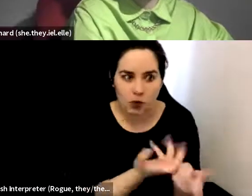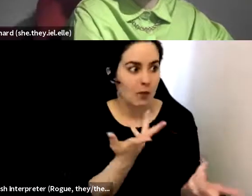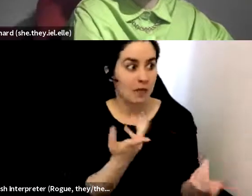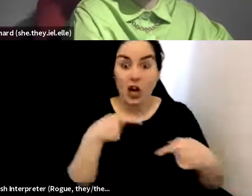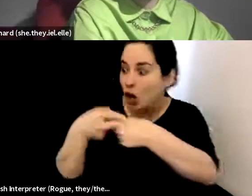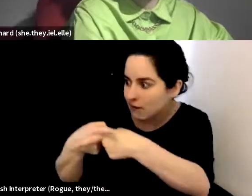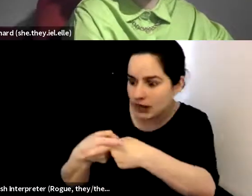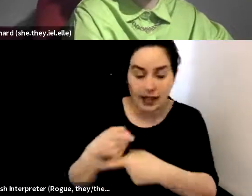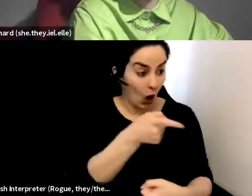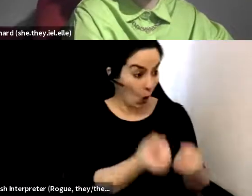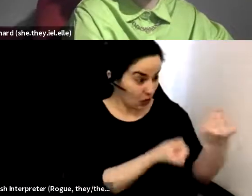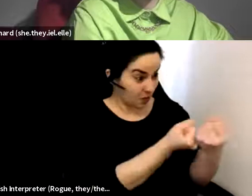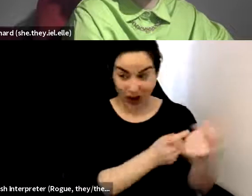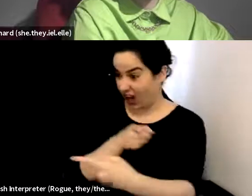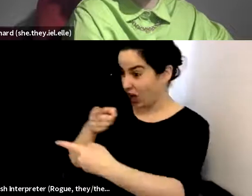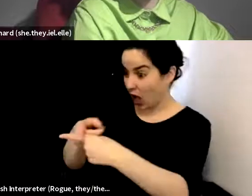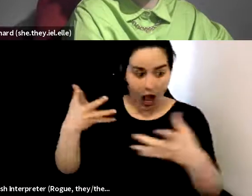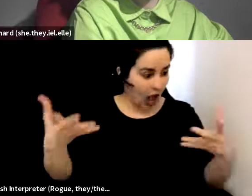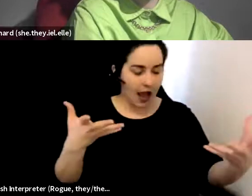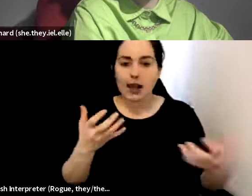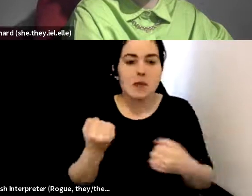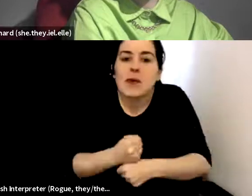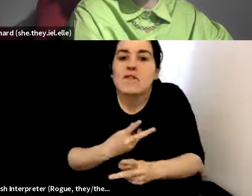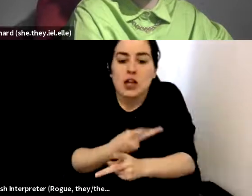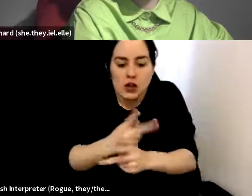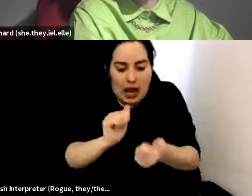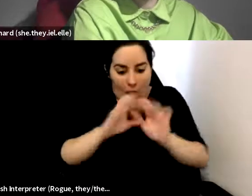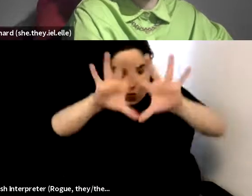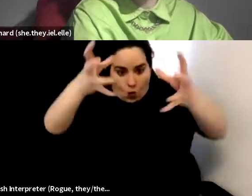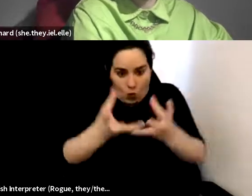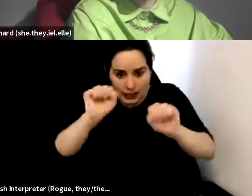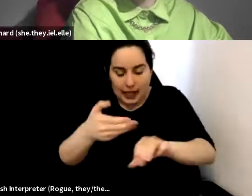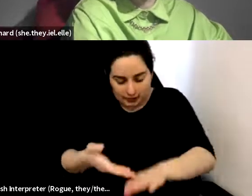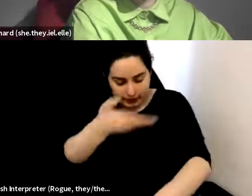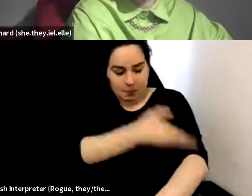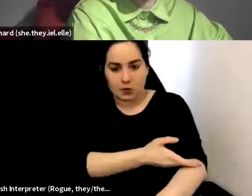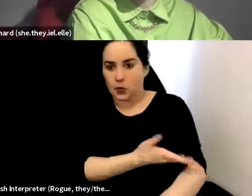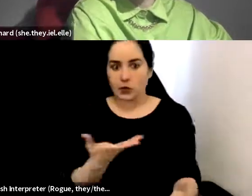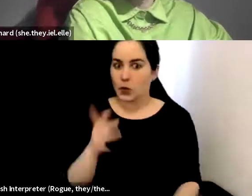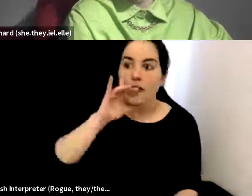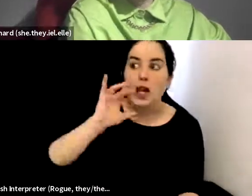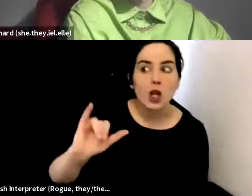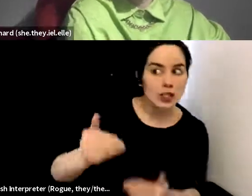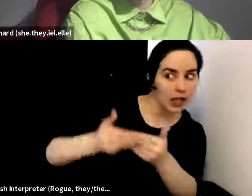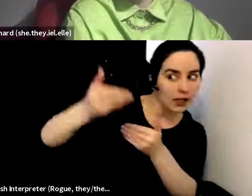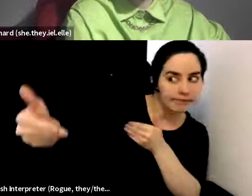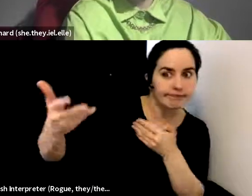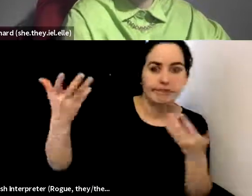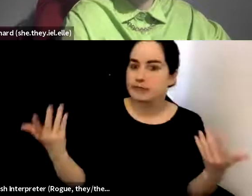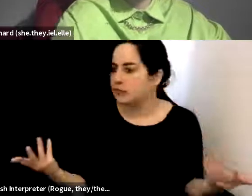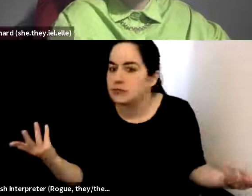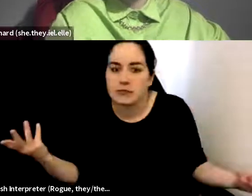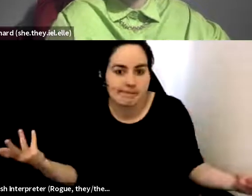know, it's about investment and it's about making the world a better place. So whatever that is and however that looks and whatever